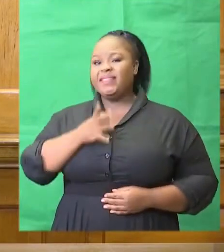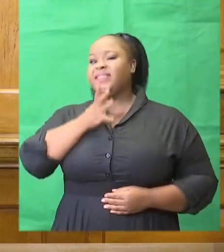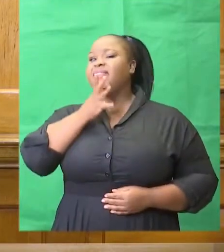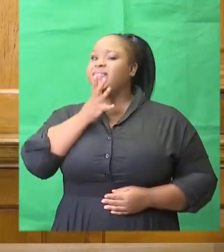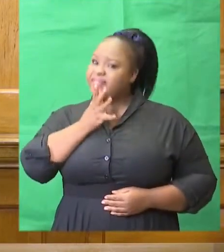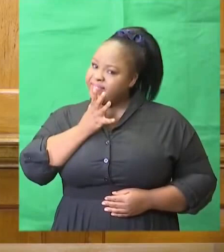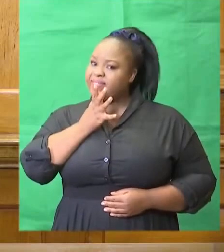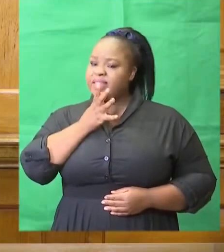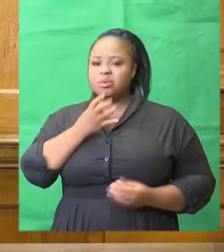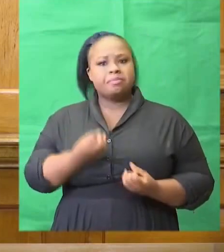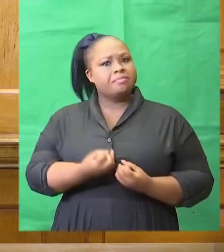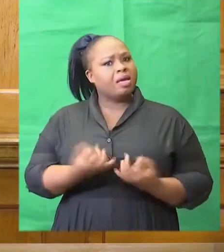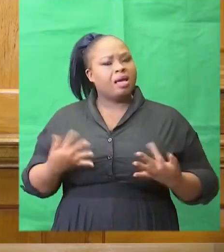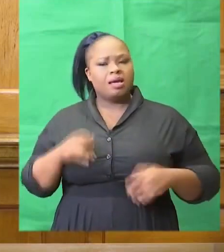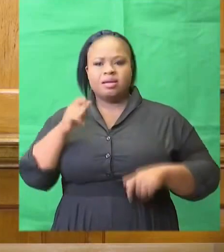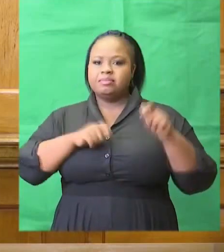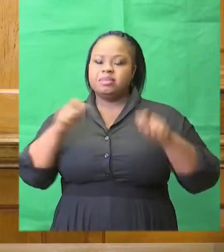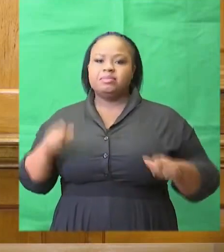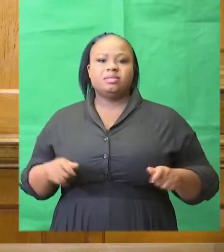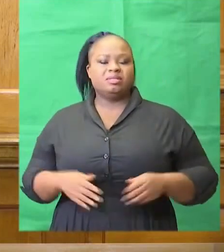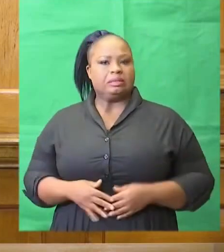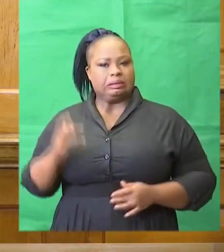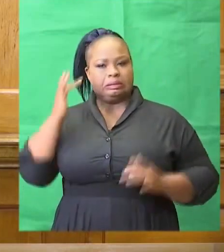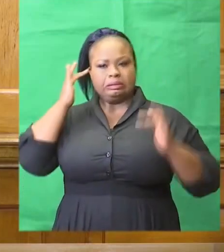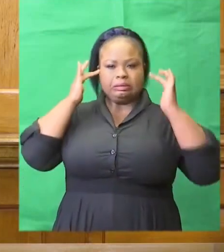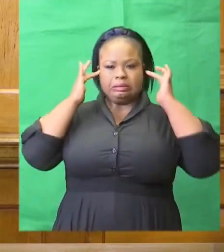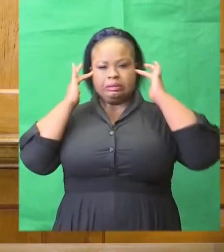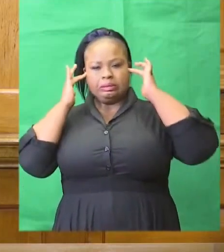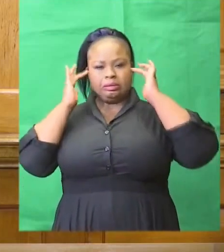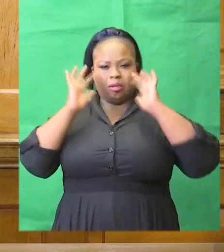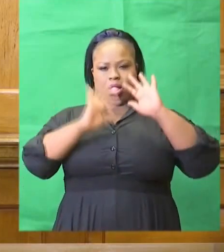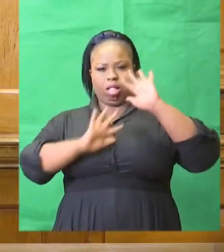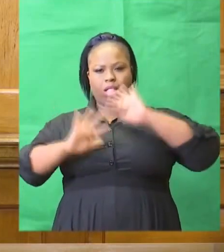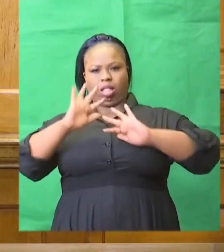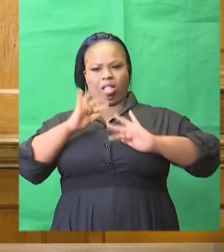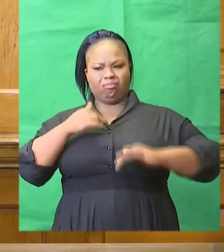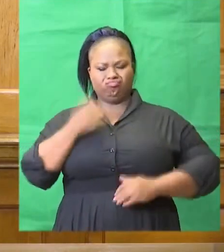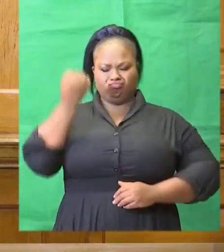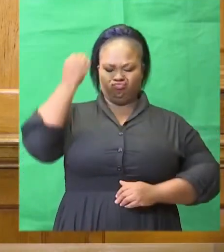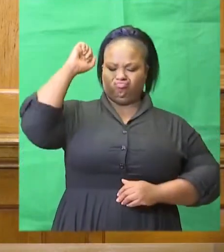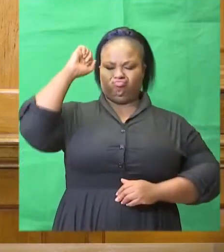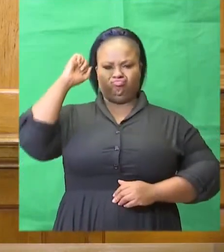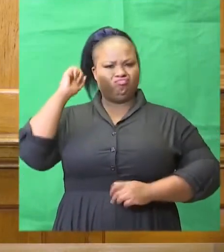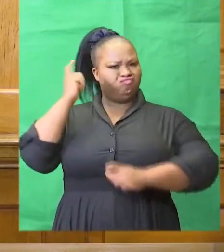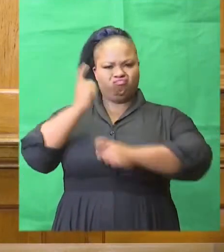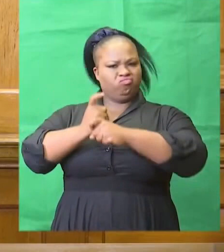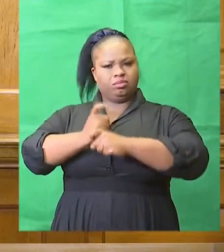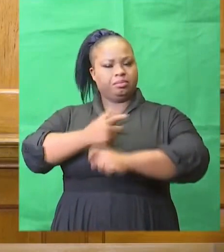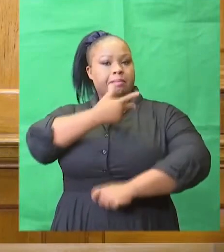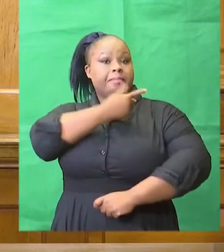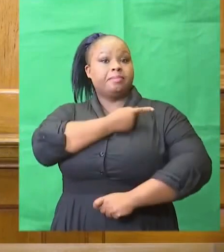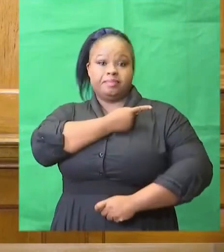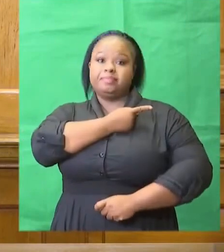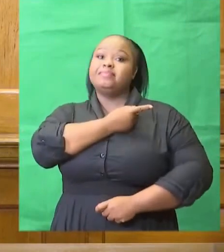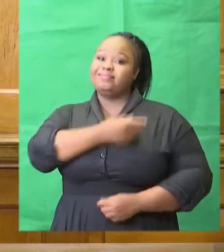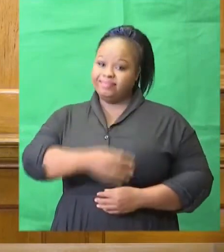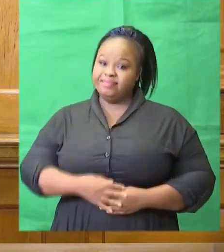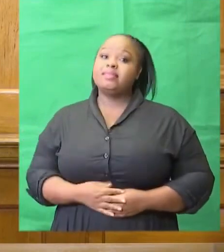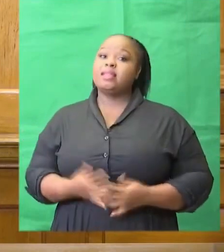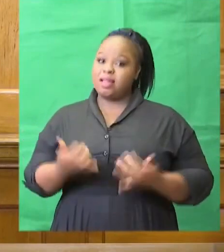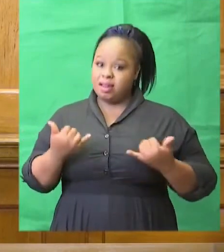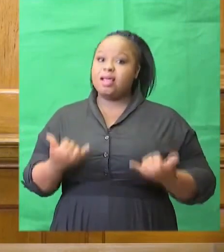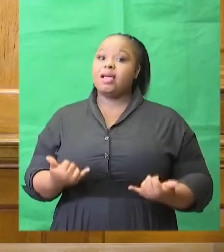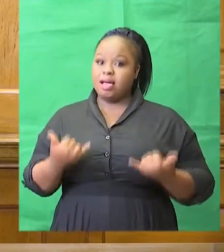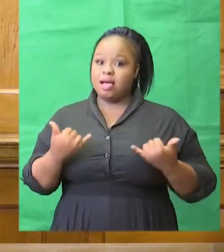people who are expressing doubt and who are resisting to be vaccinated. This is the